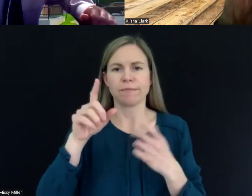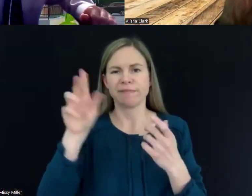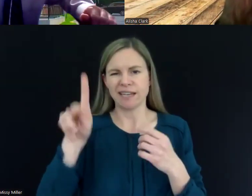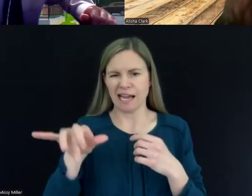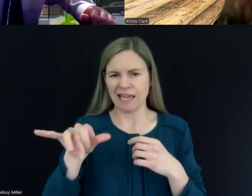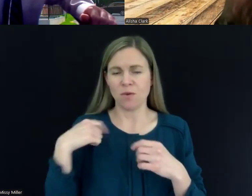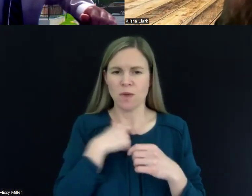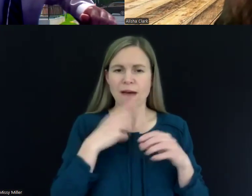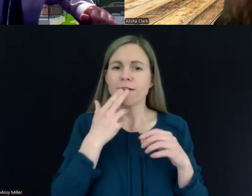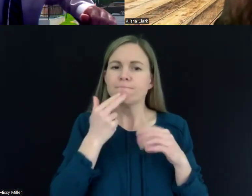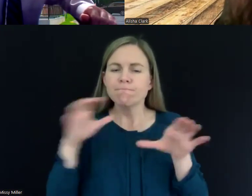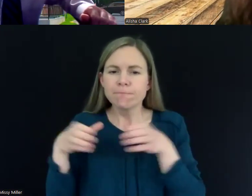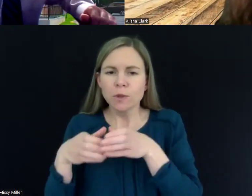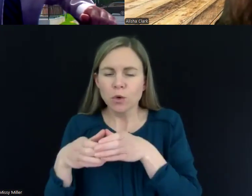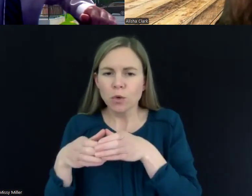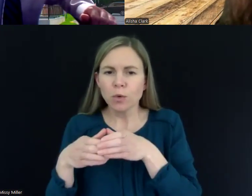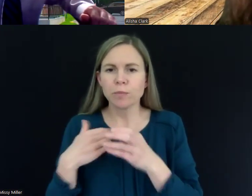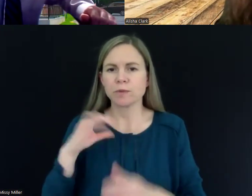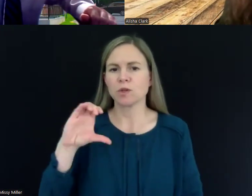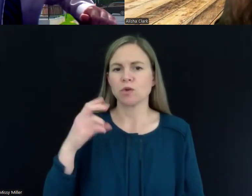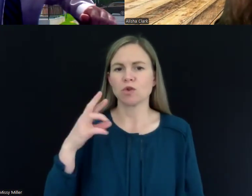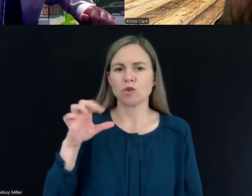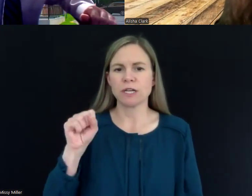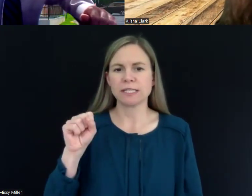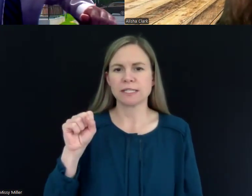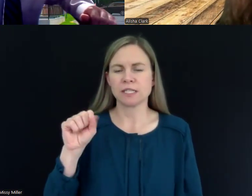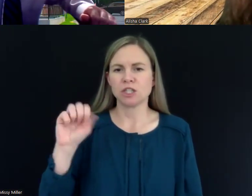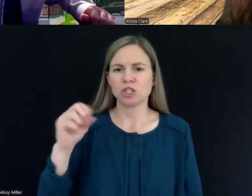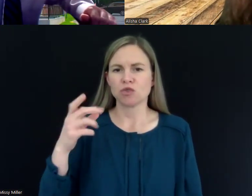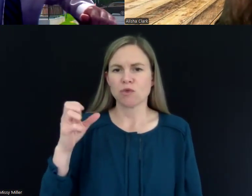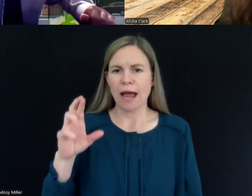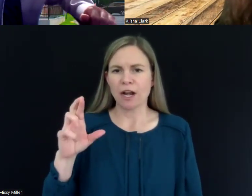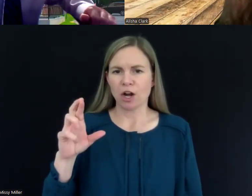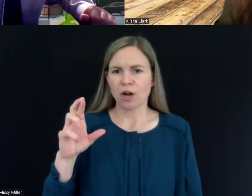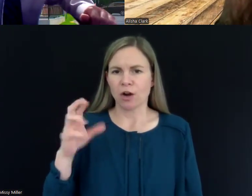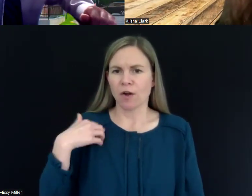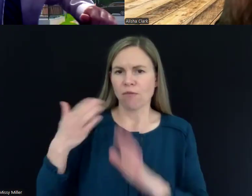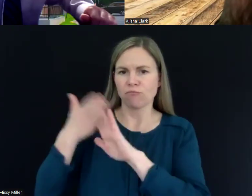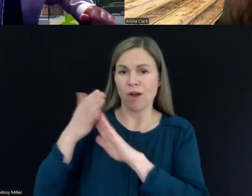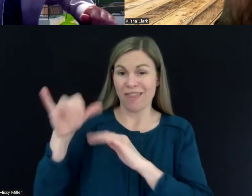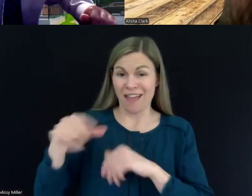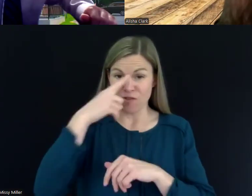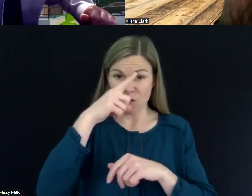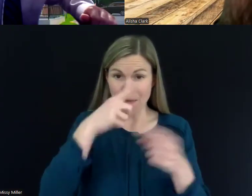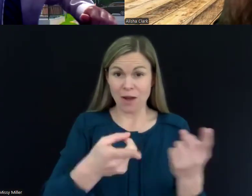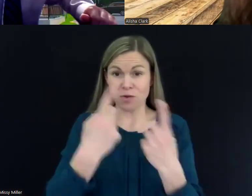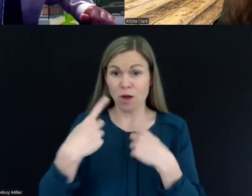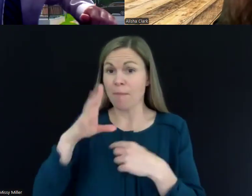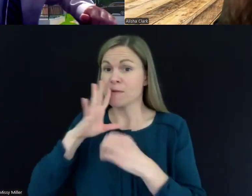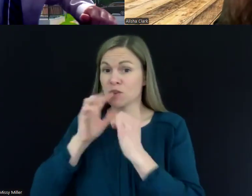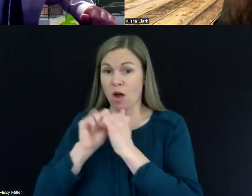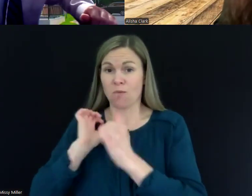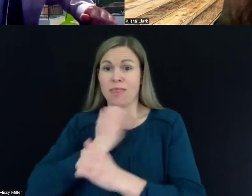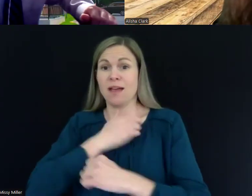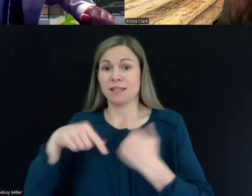group, and Chris Ryder and Vlad are in charge of that. Would you like to come in and talk with us about these services and